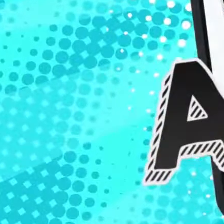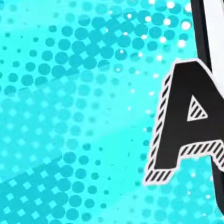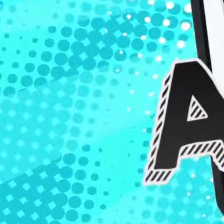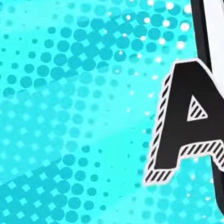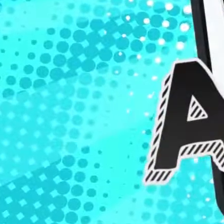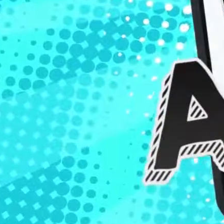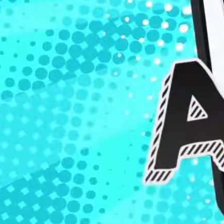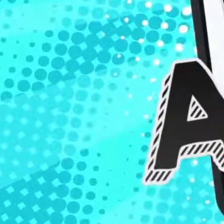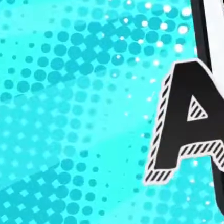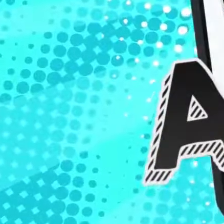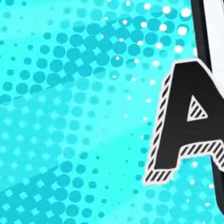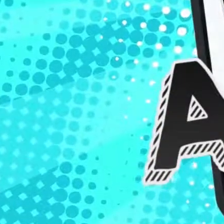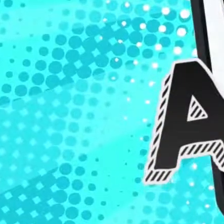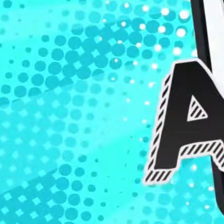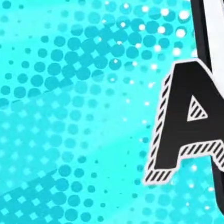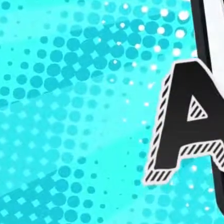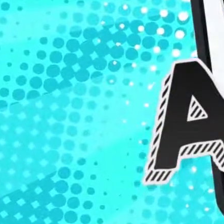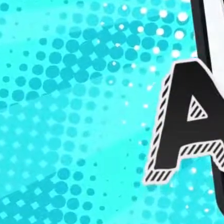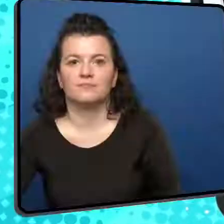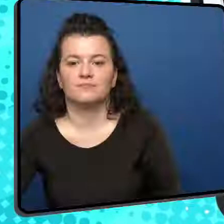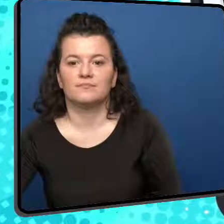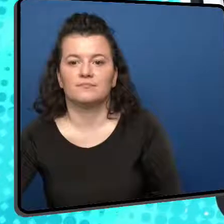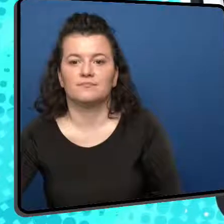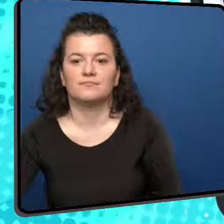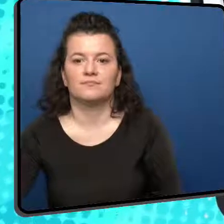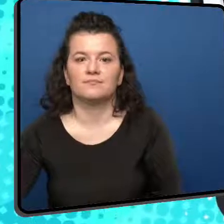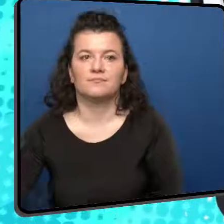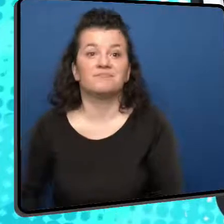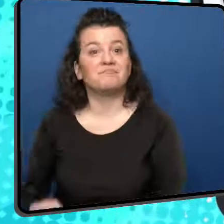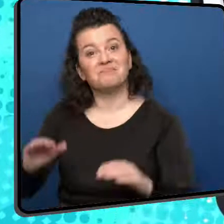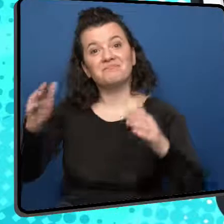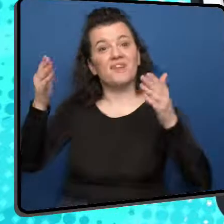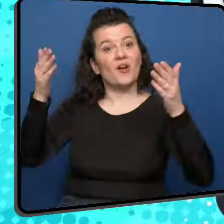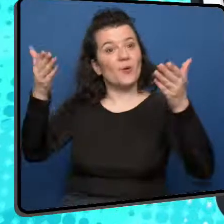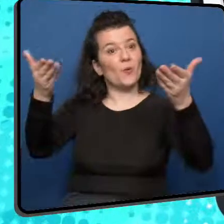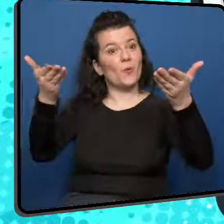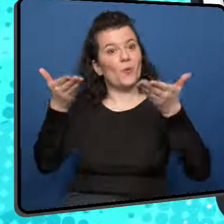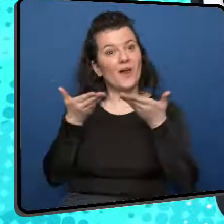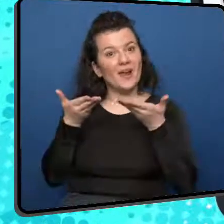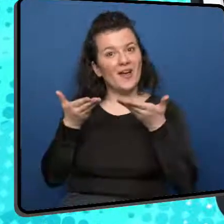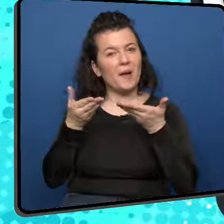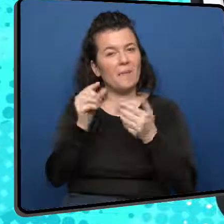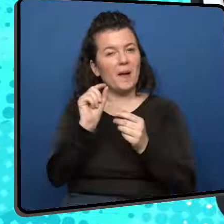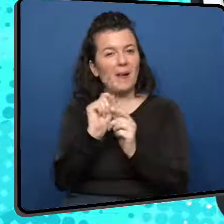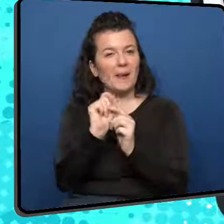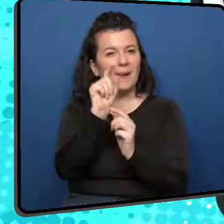welcome to the A Bit of AI show with your hosts, Henk and Amy.